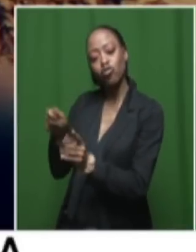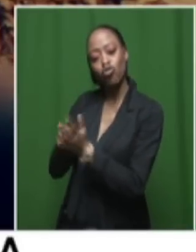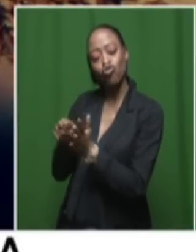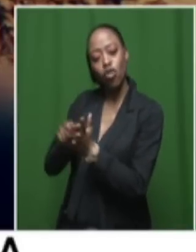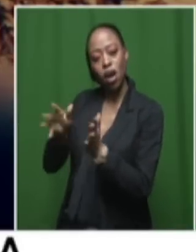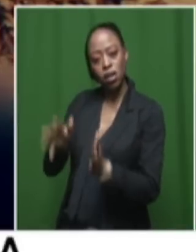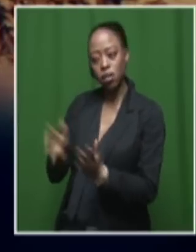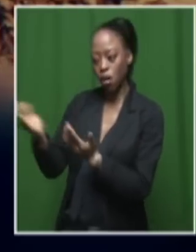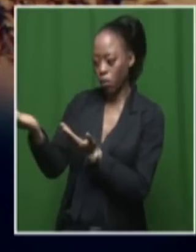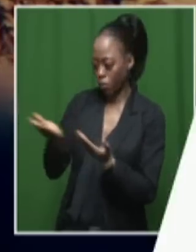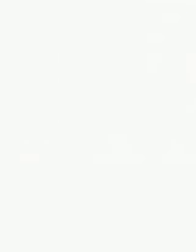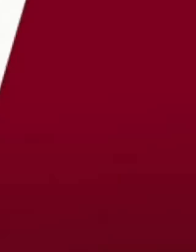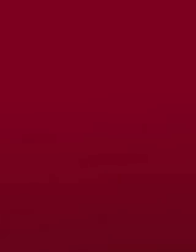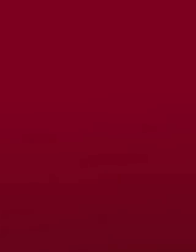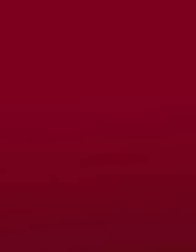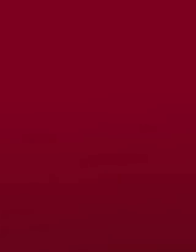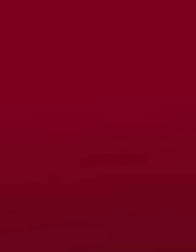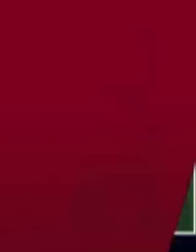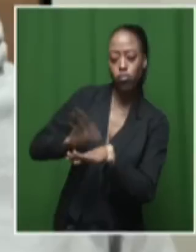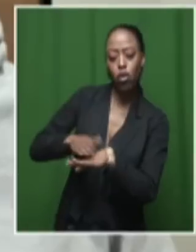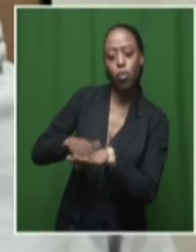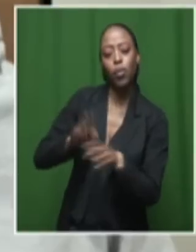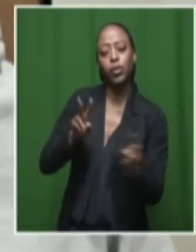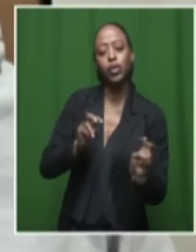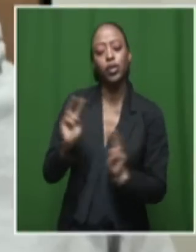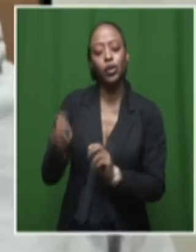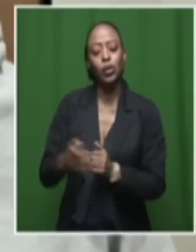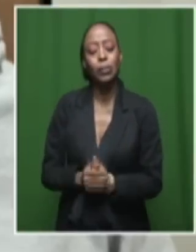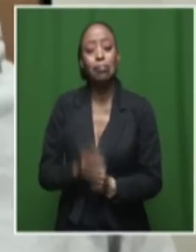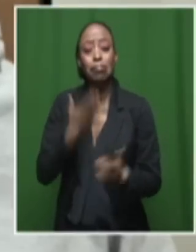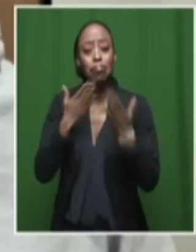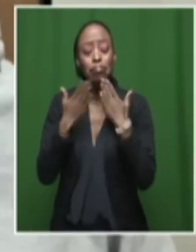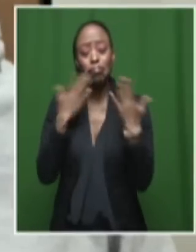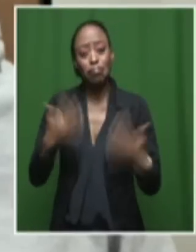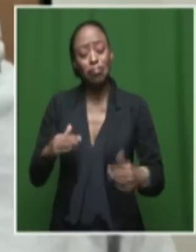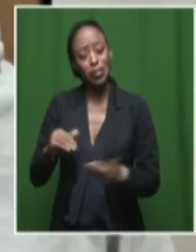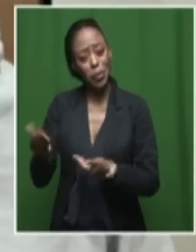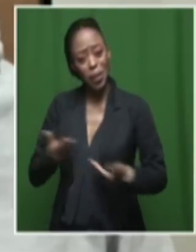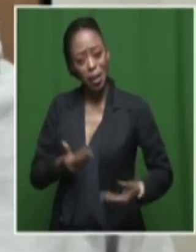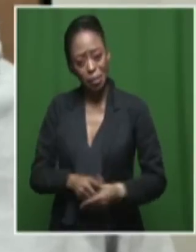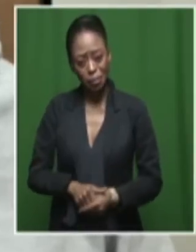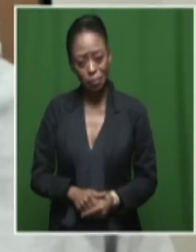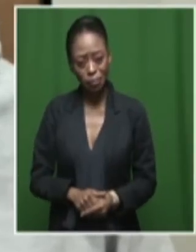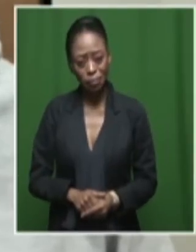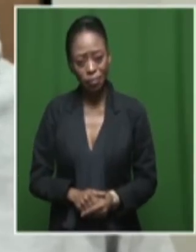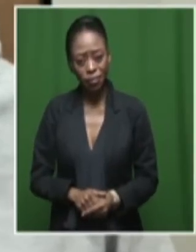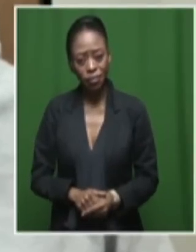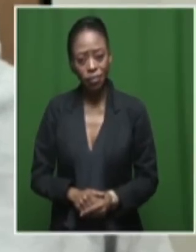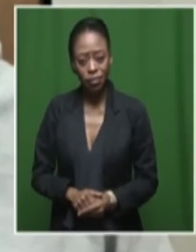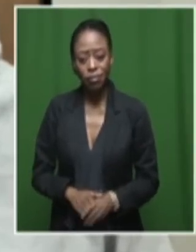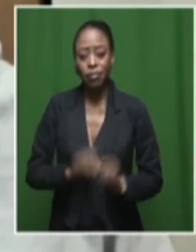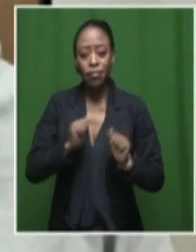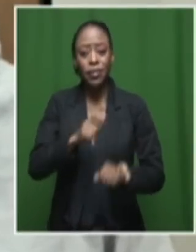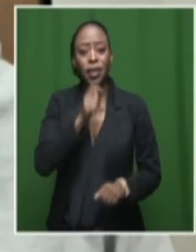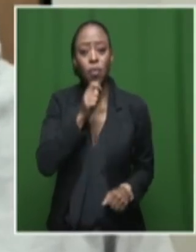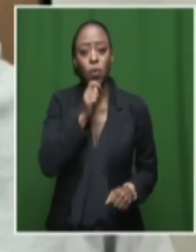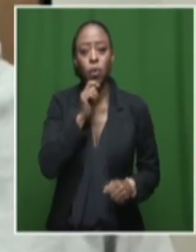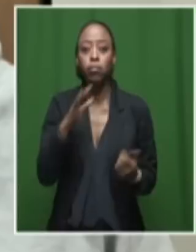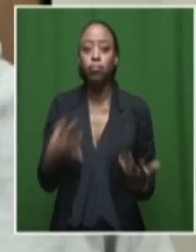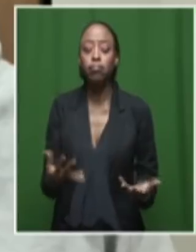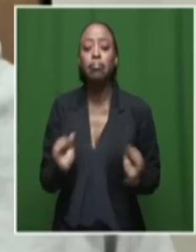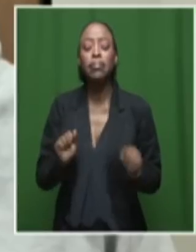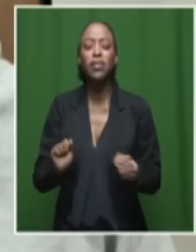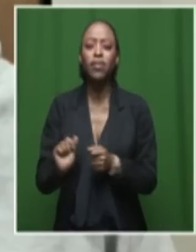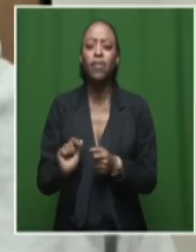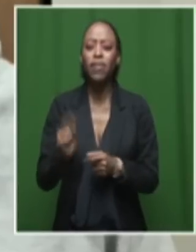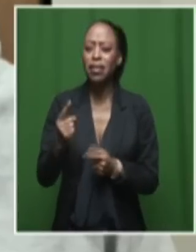of Pan-African Institute of Socialism. Phillip, thanks so much for being with us and welcome to Morning Live. Morning. So